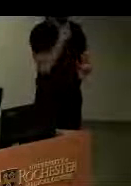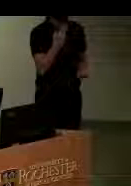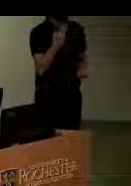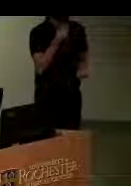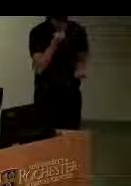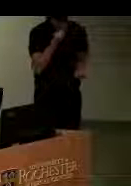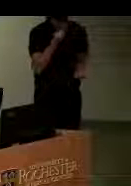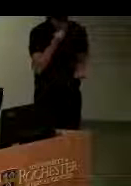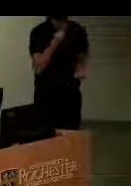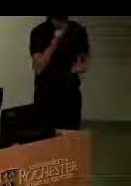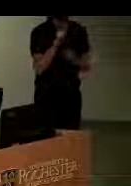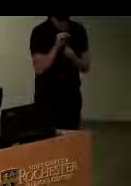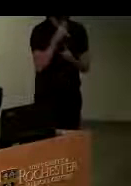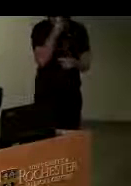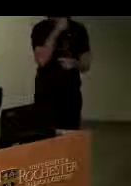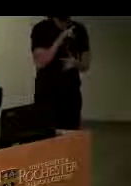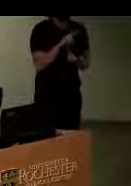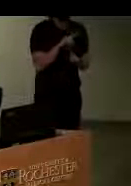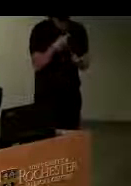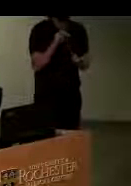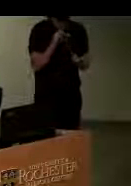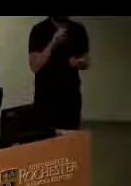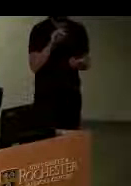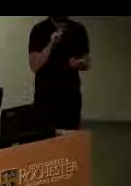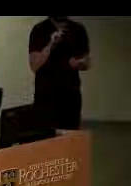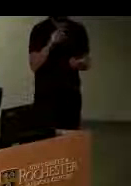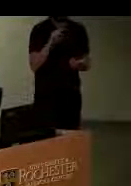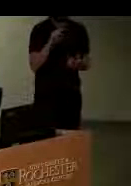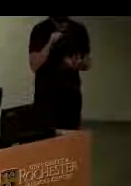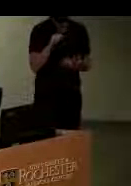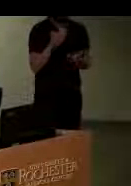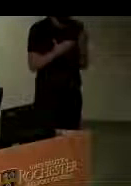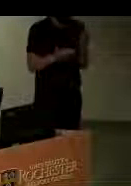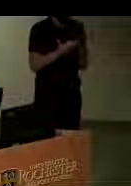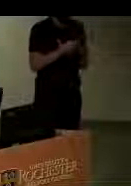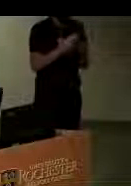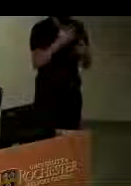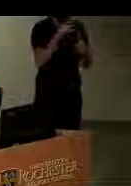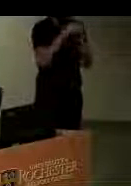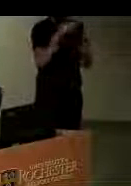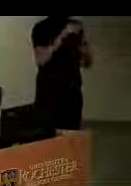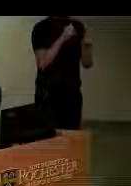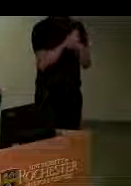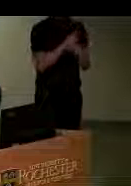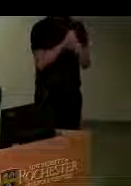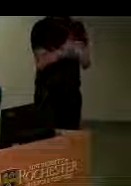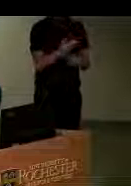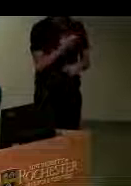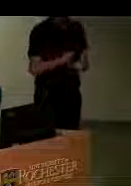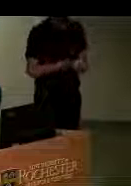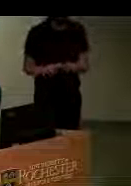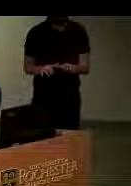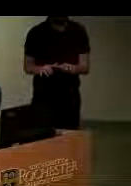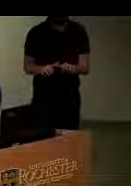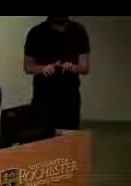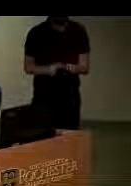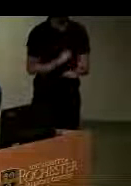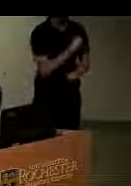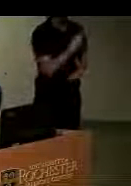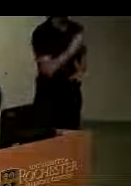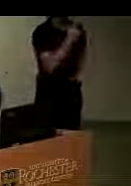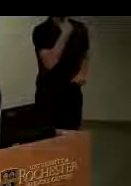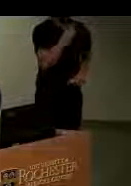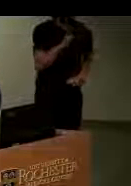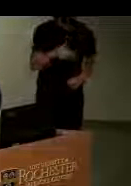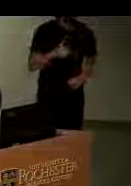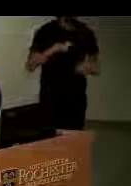hematologist for pancytopenia, probably also radiation-induced, and he was typing away, and she told him about a